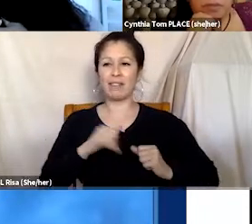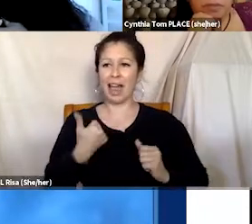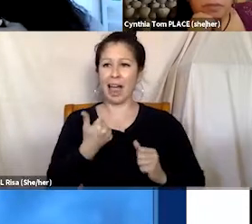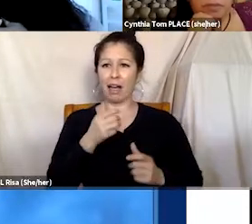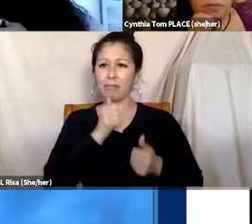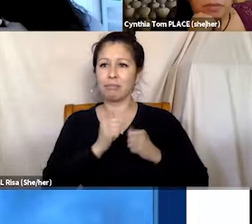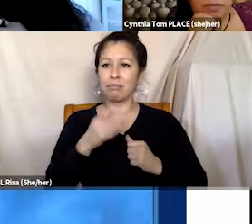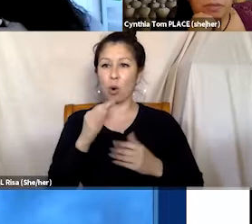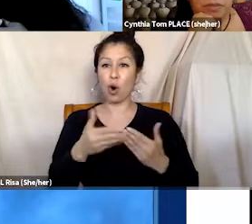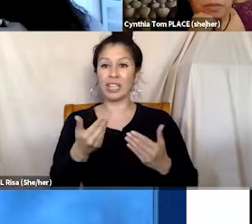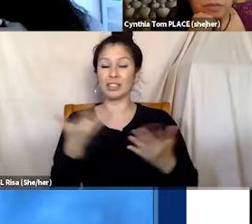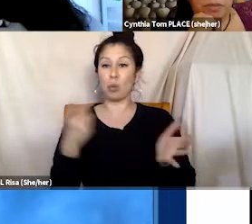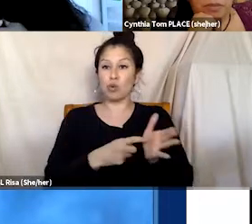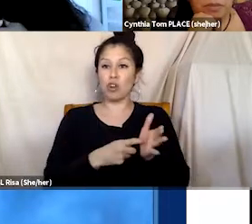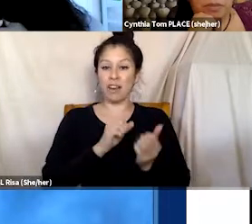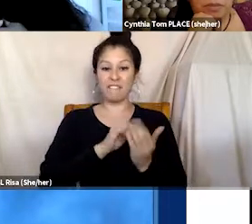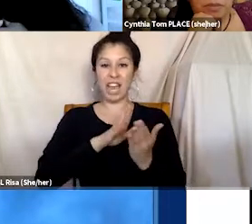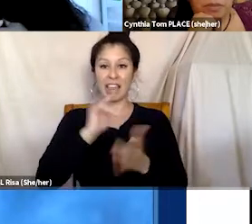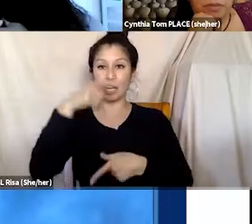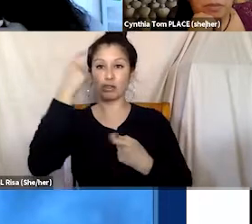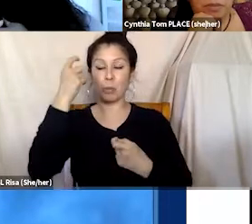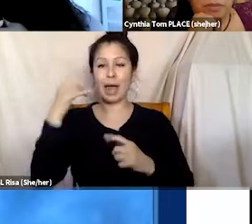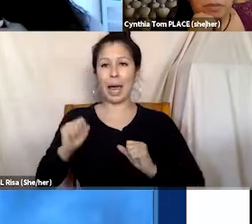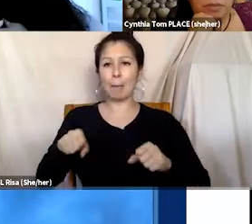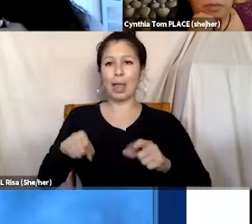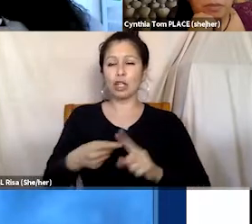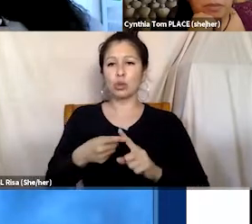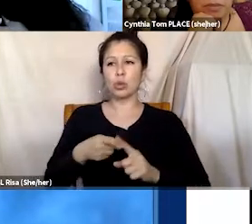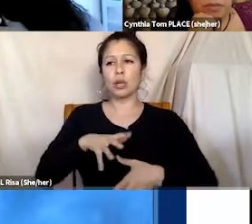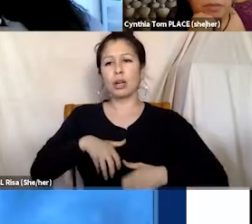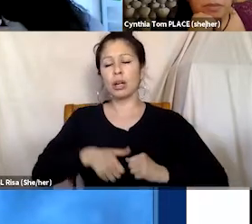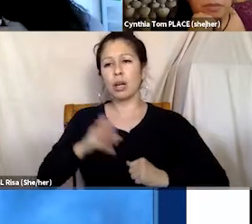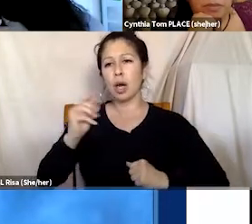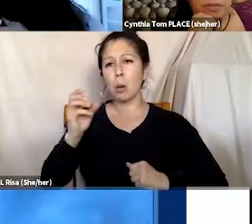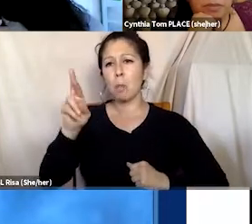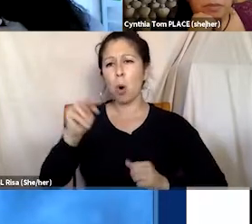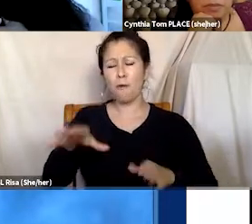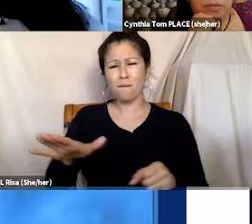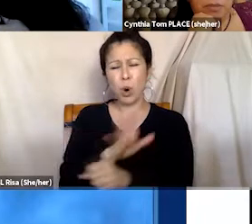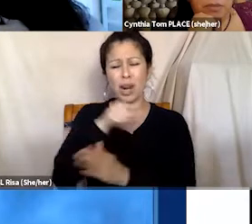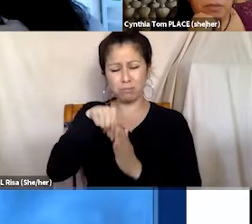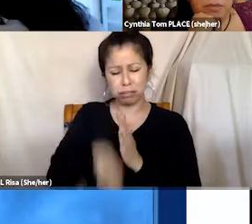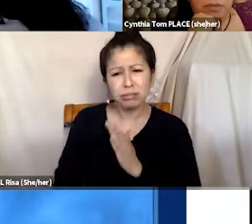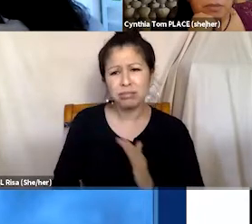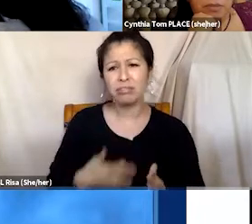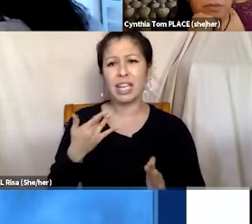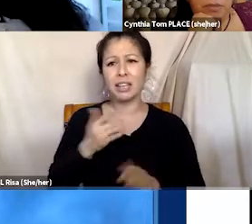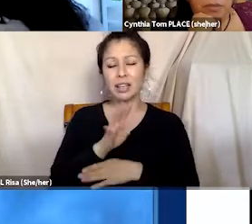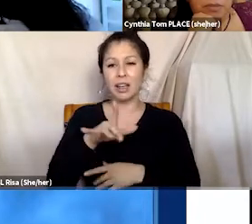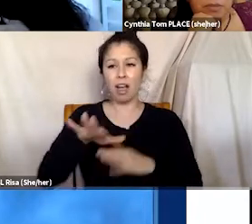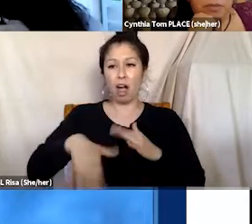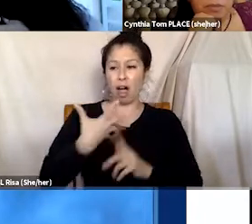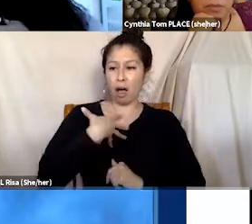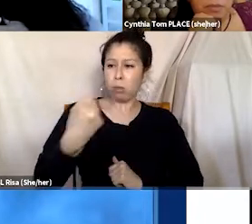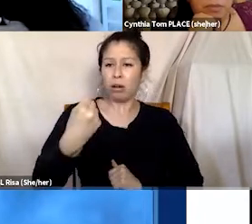easily. And what is required to face trauma is the ability to mourn fully and deeply all that it has been taken